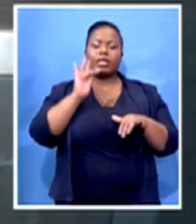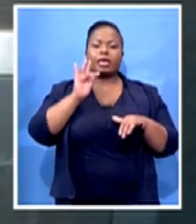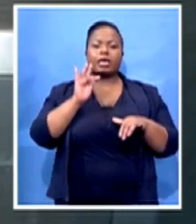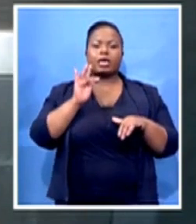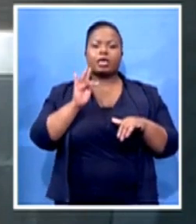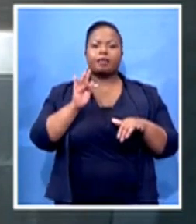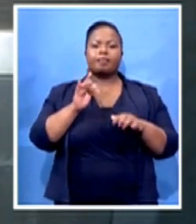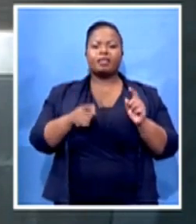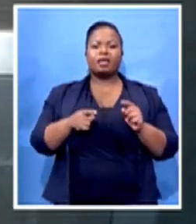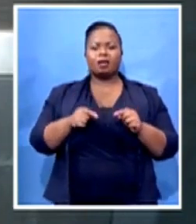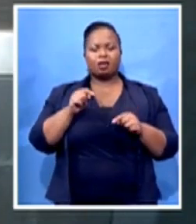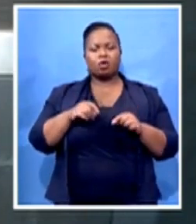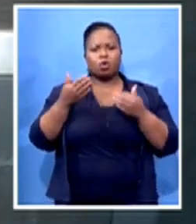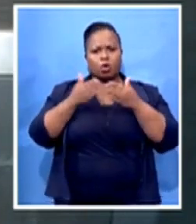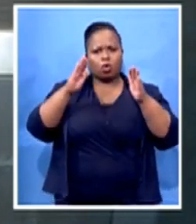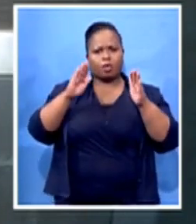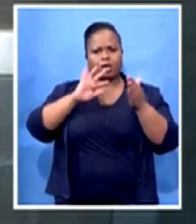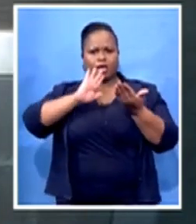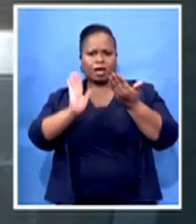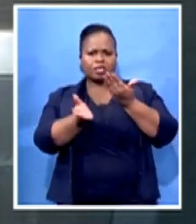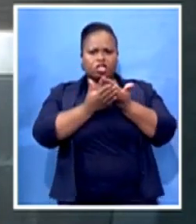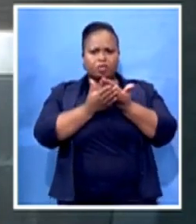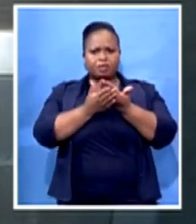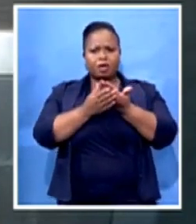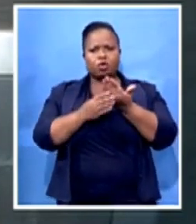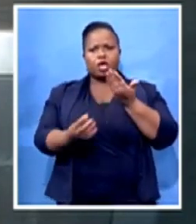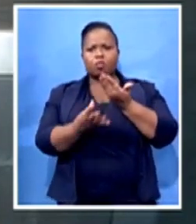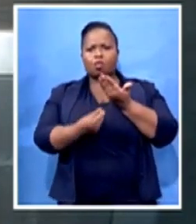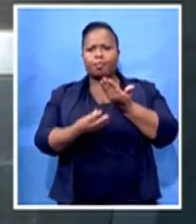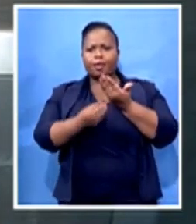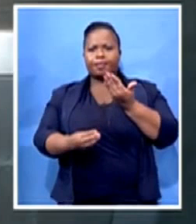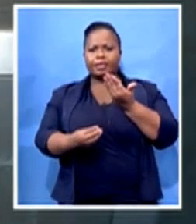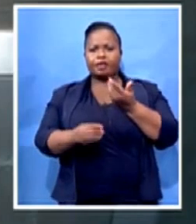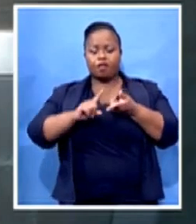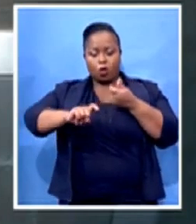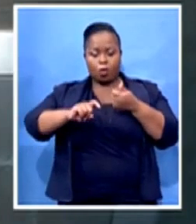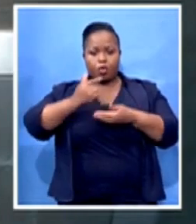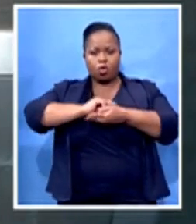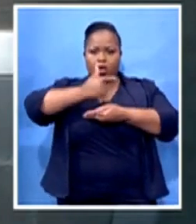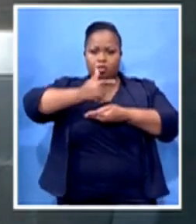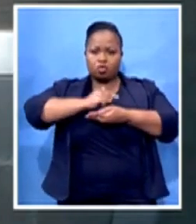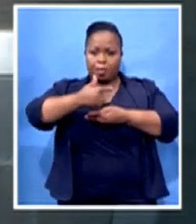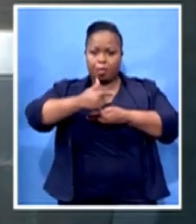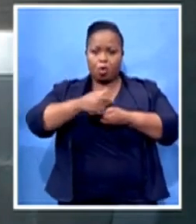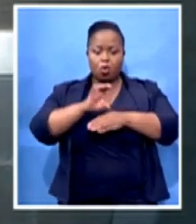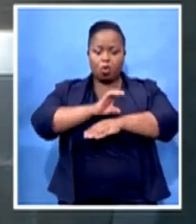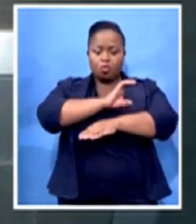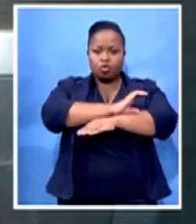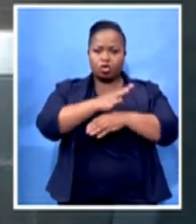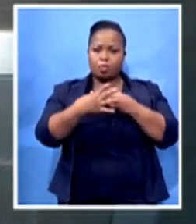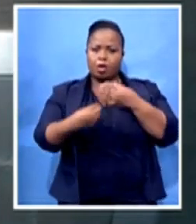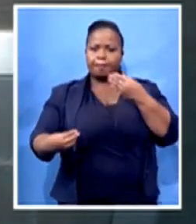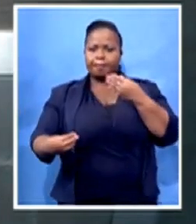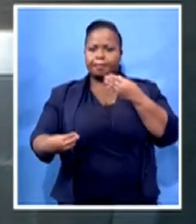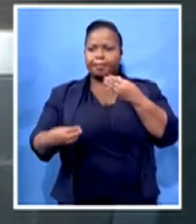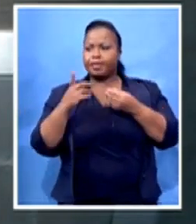something that could be downloaded onto your machine, onto your PC, and sit there and track various other activities that